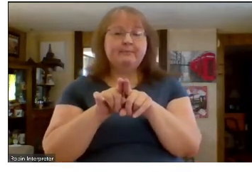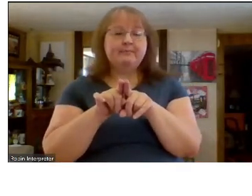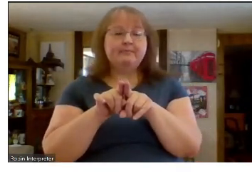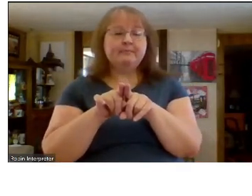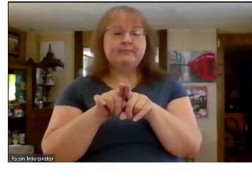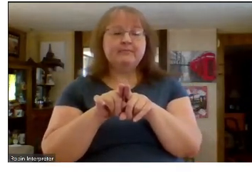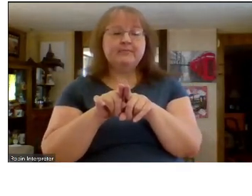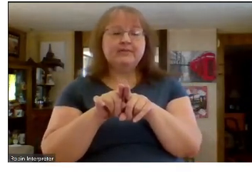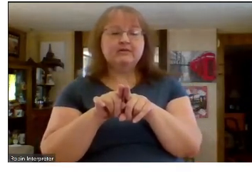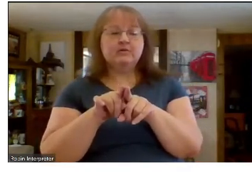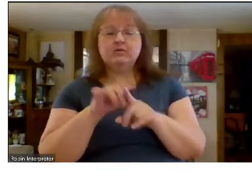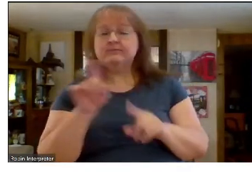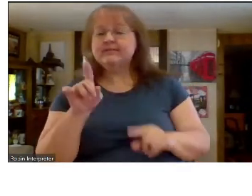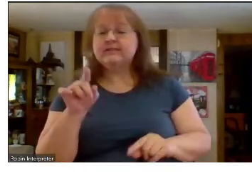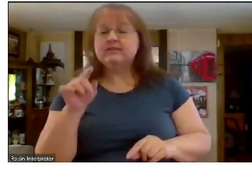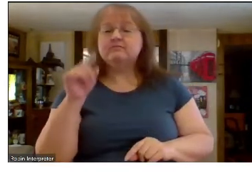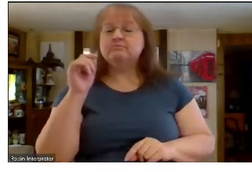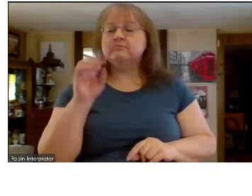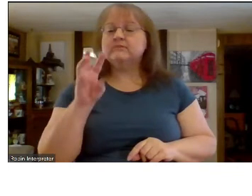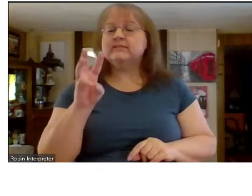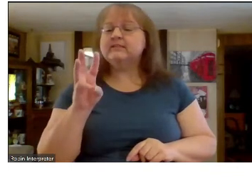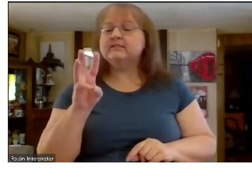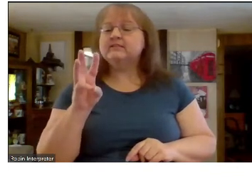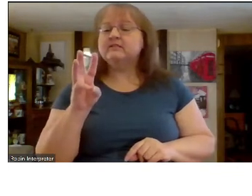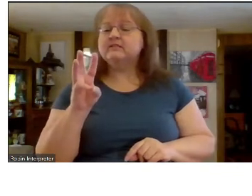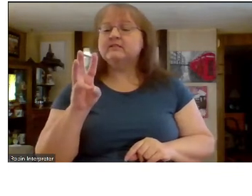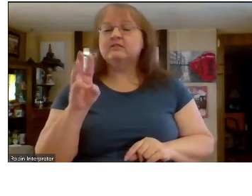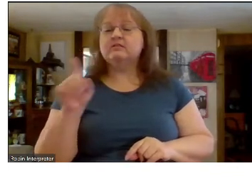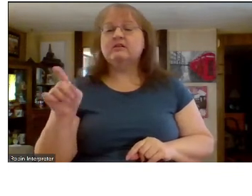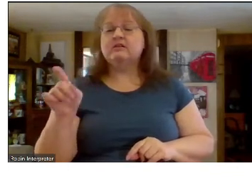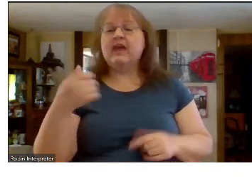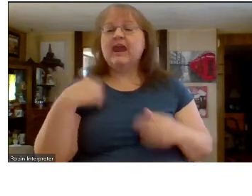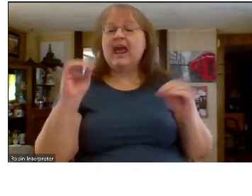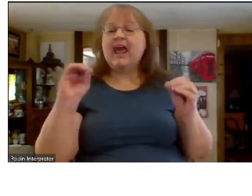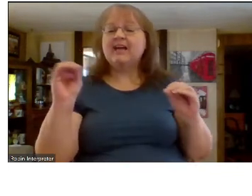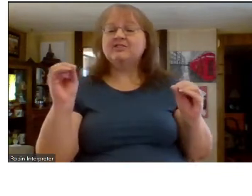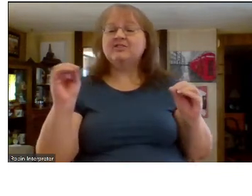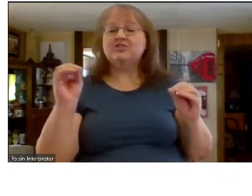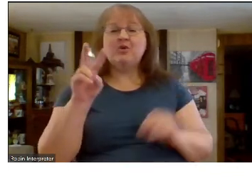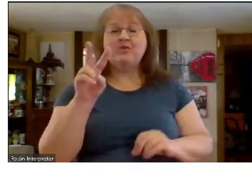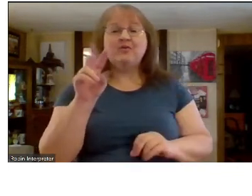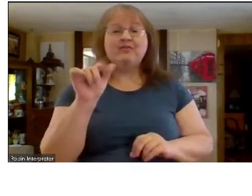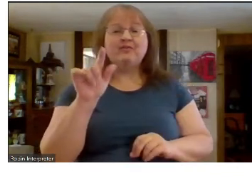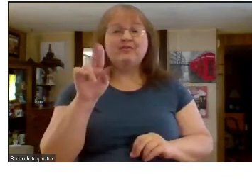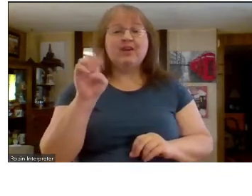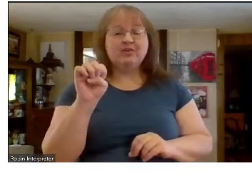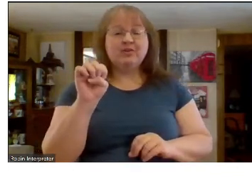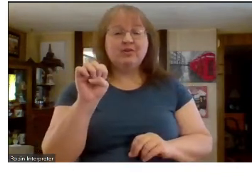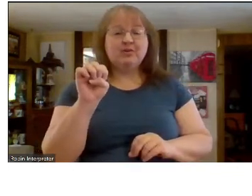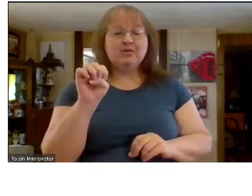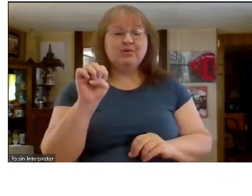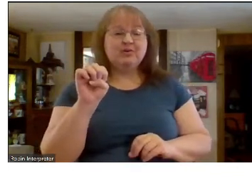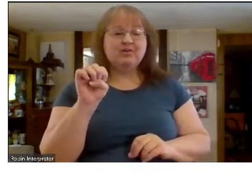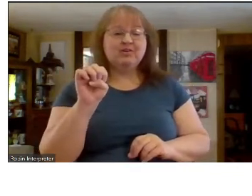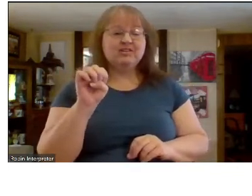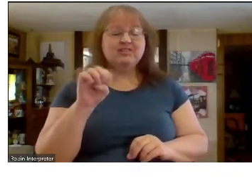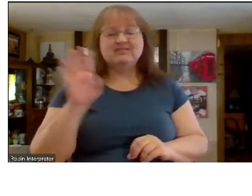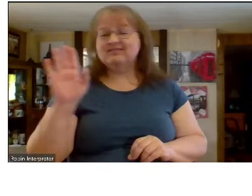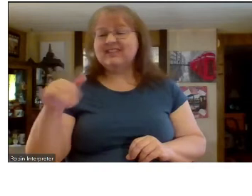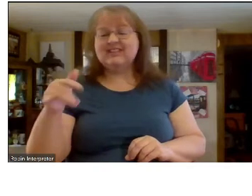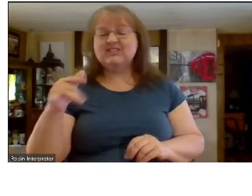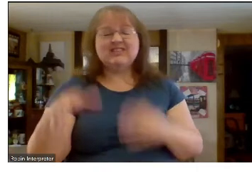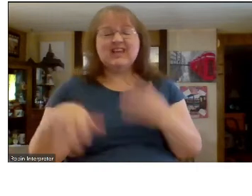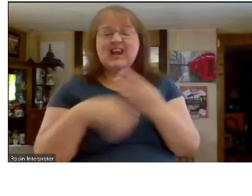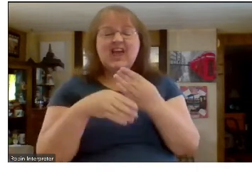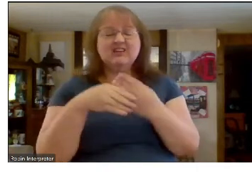the same thing as, well, okay, let me see the 6. Oh, there's no value for this one, so I don't